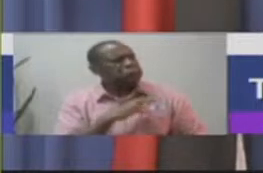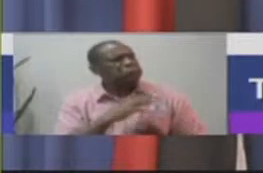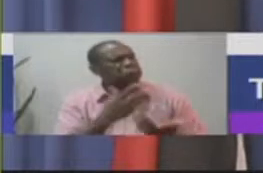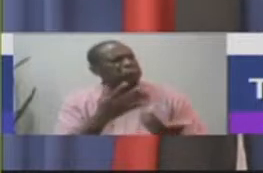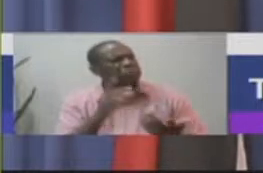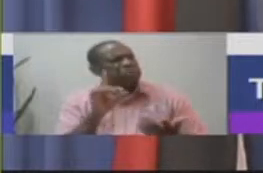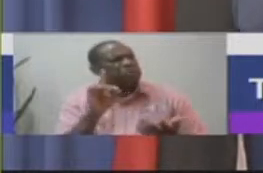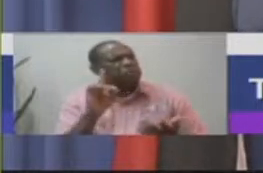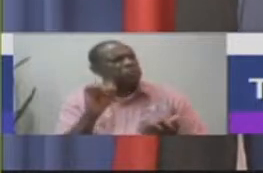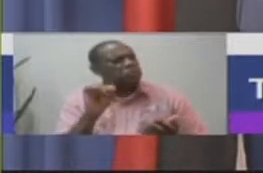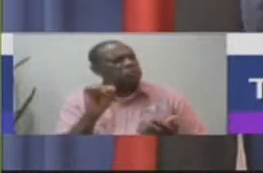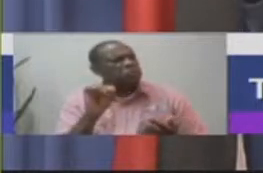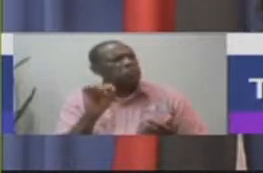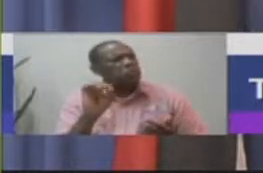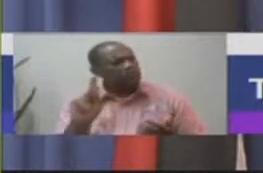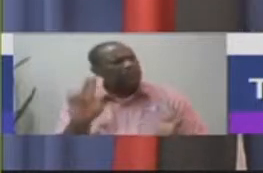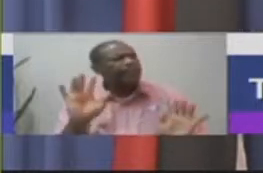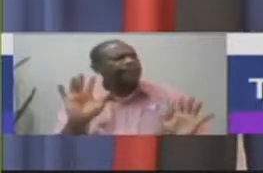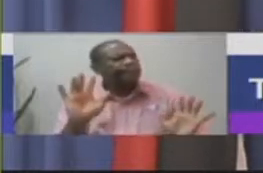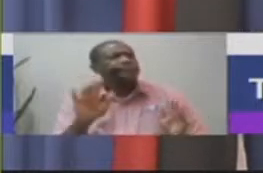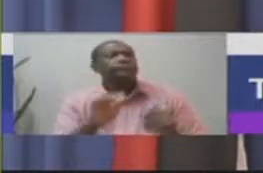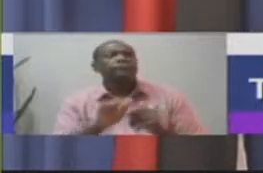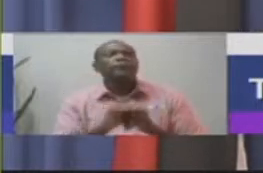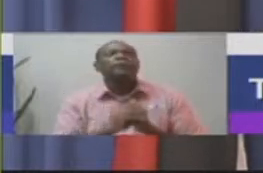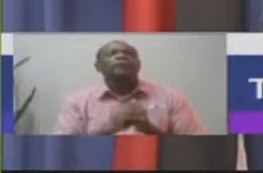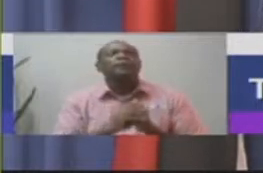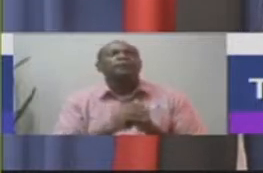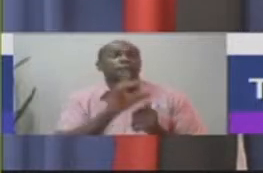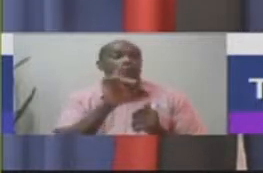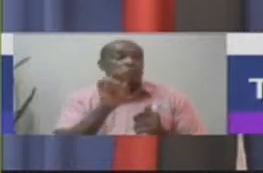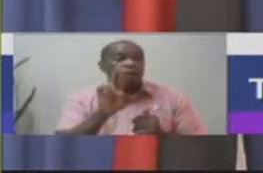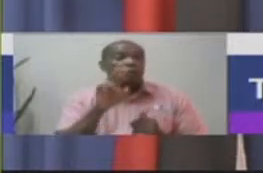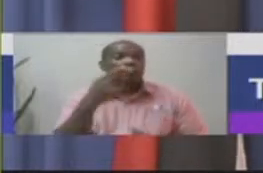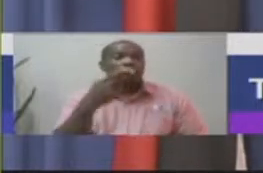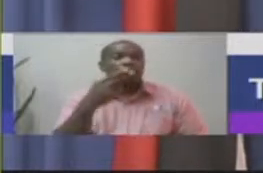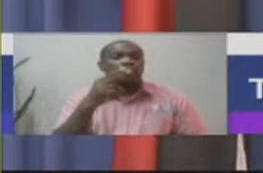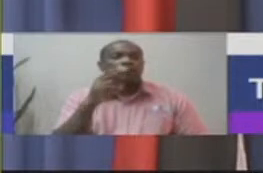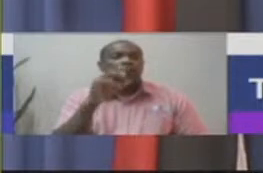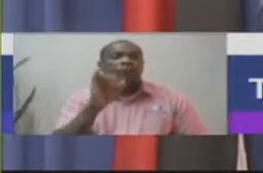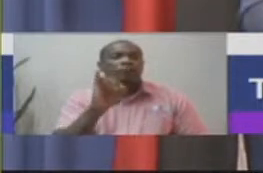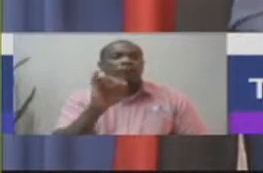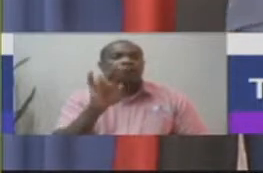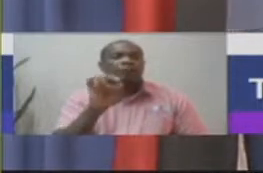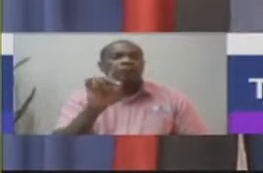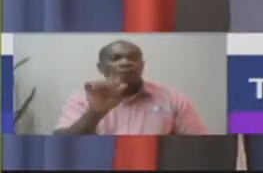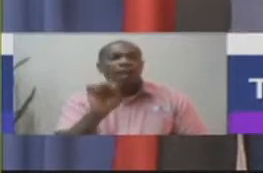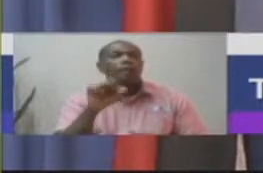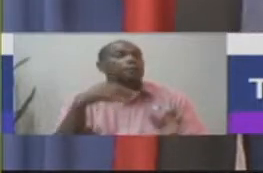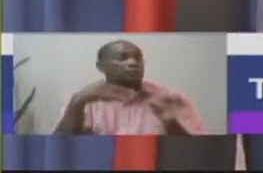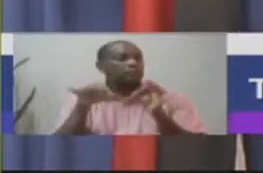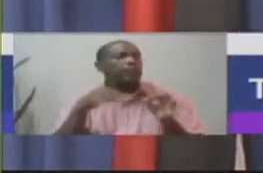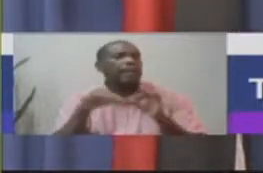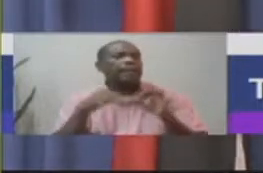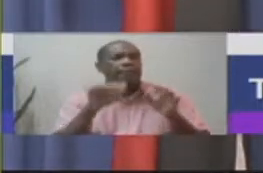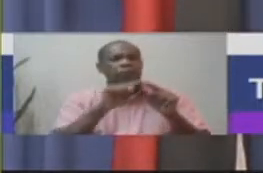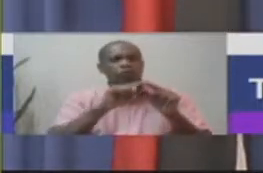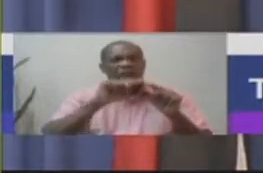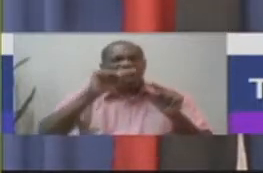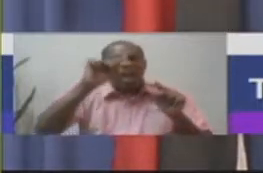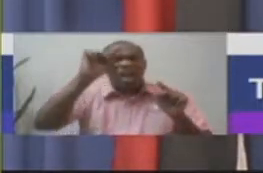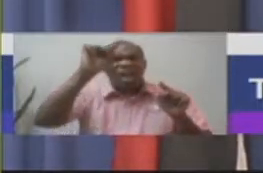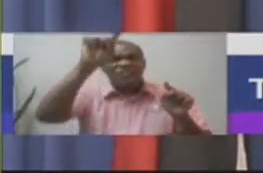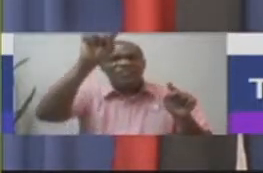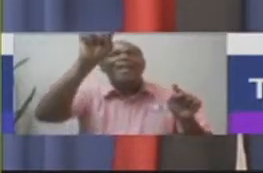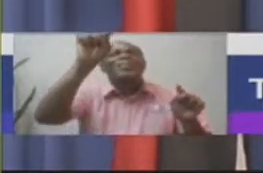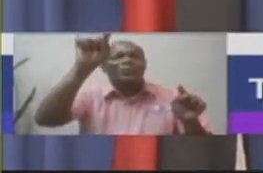bit, but where we at on all these parameters is that we could take the decision now that is good enough